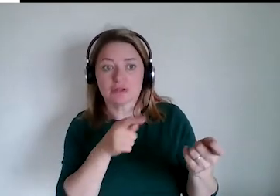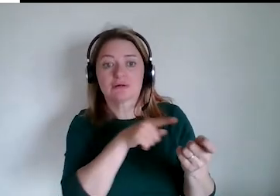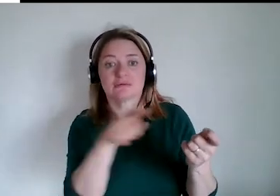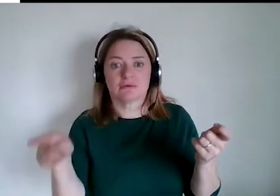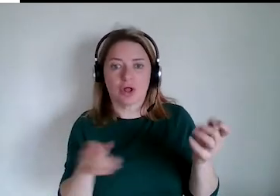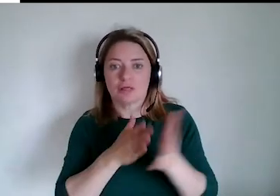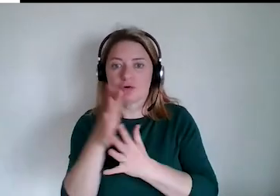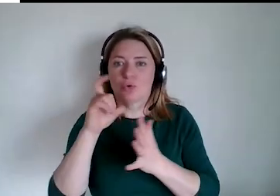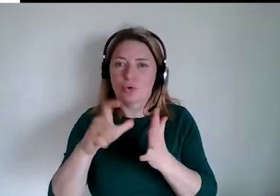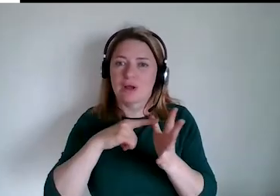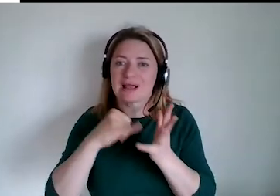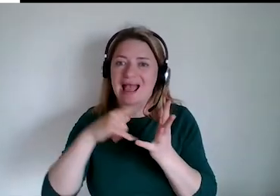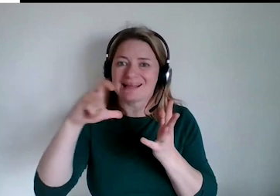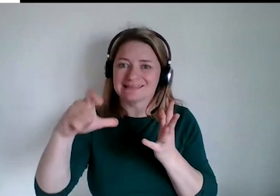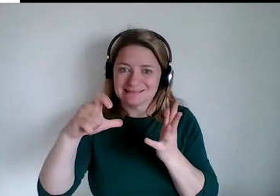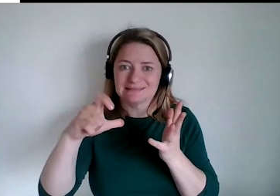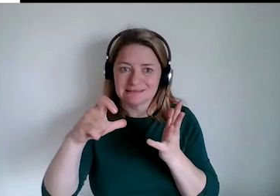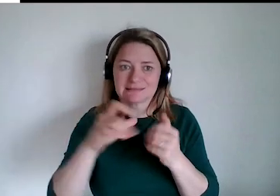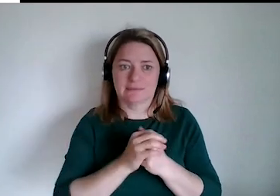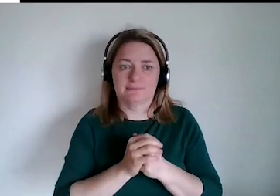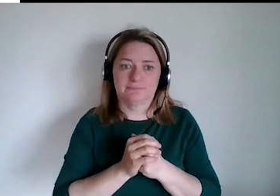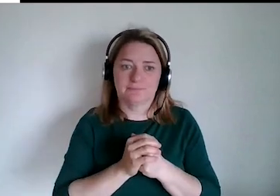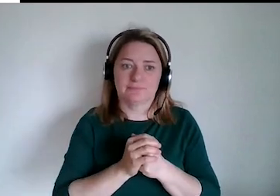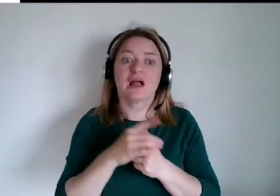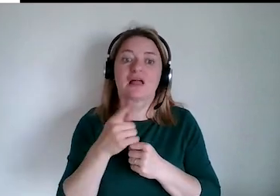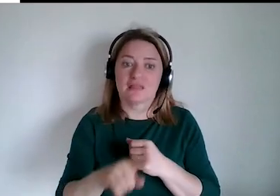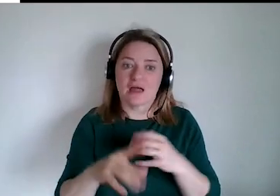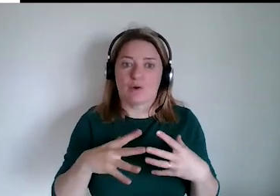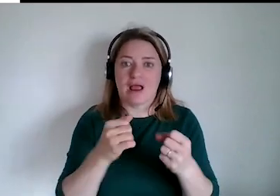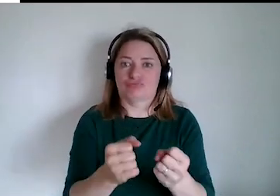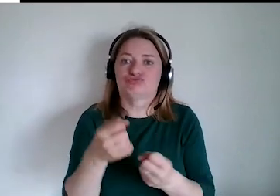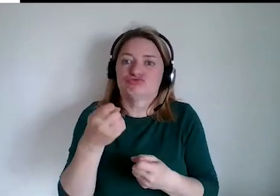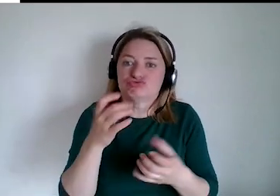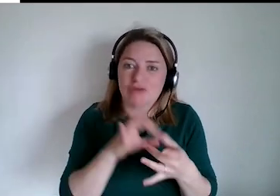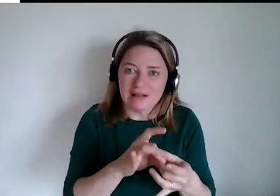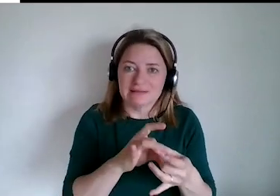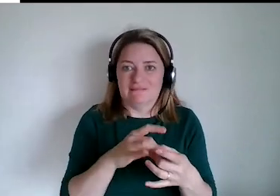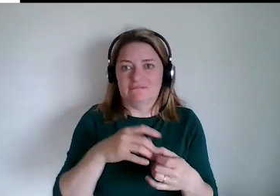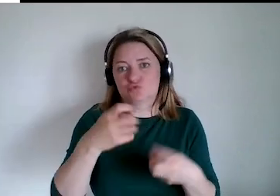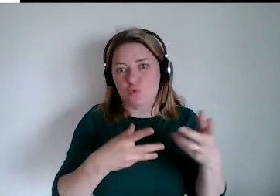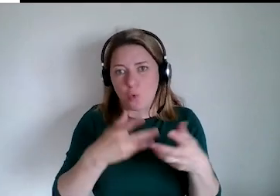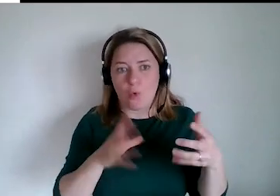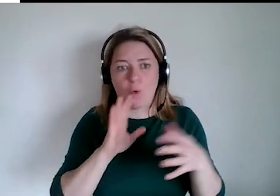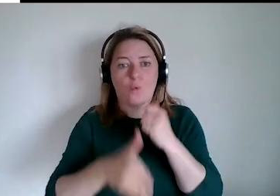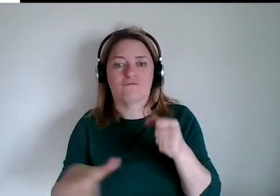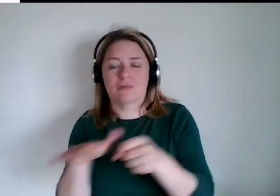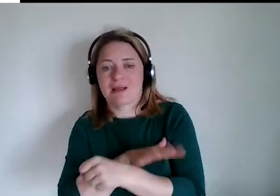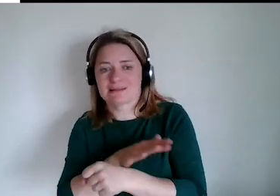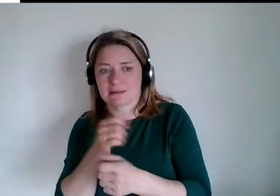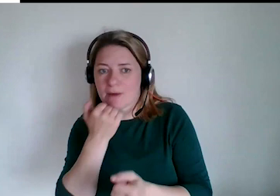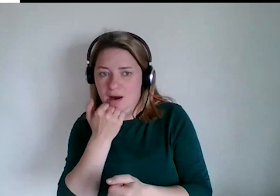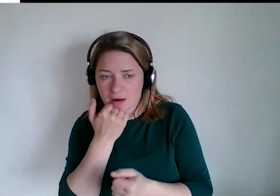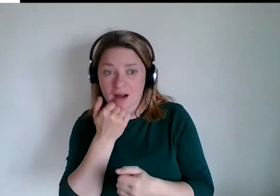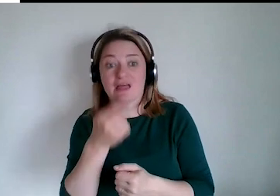it was the CASC, that first attempt. And we took the relative score according to the pass mark. And we also wanted to